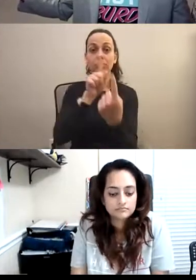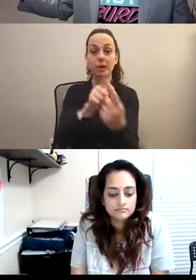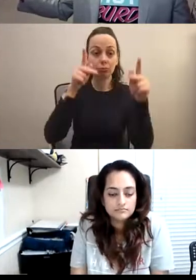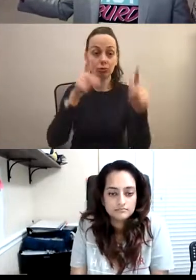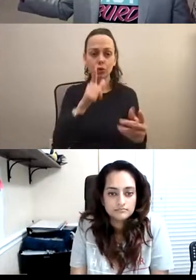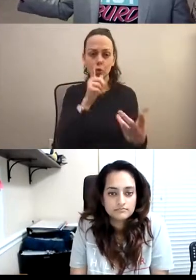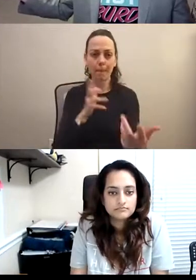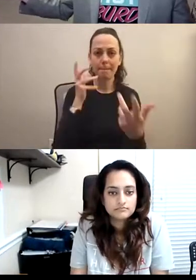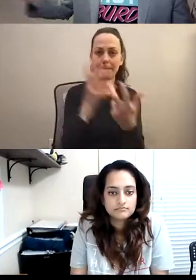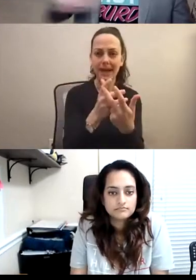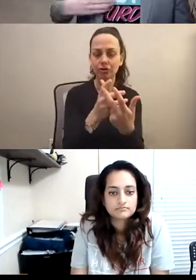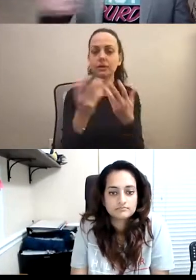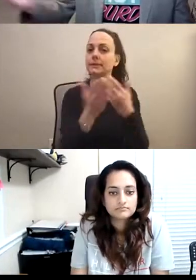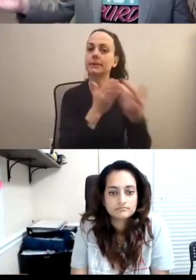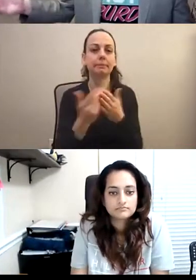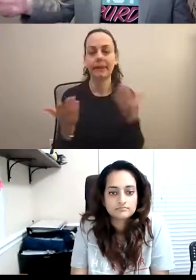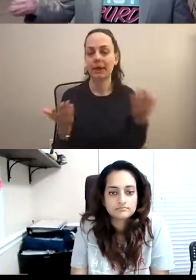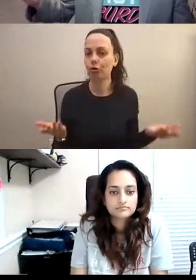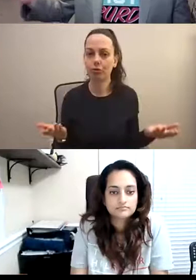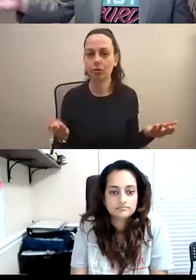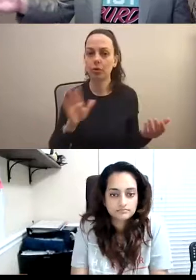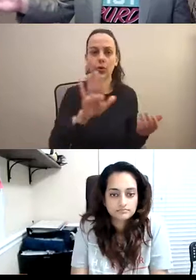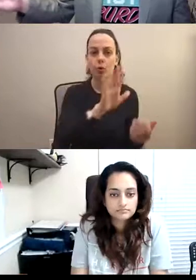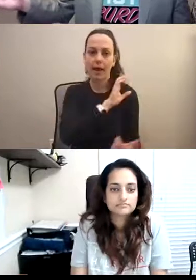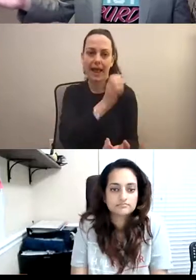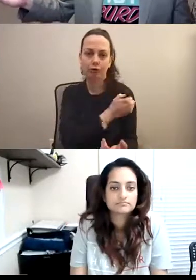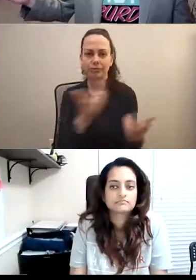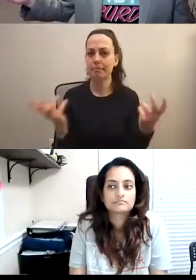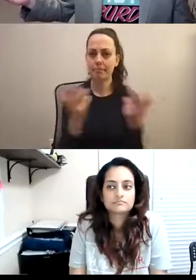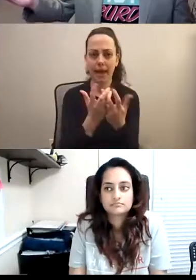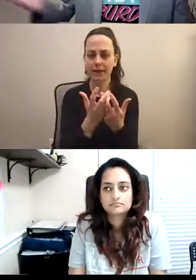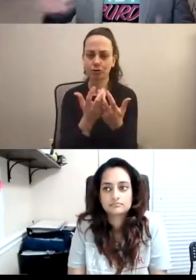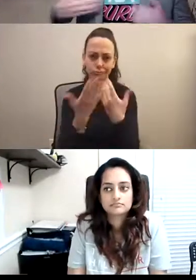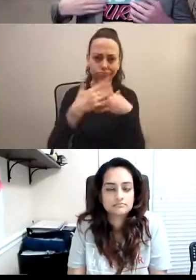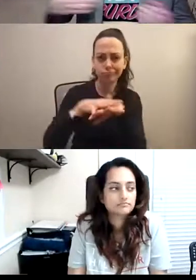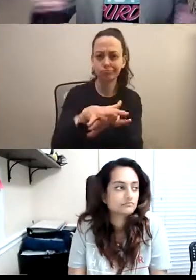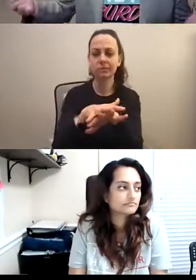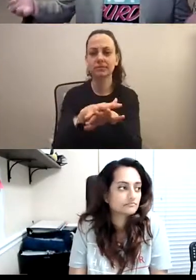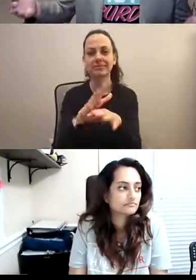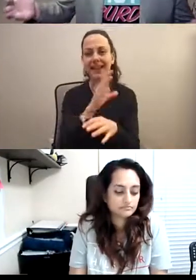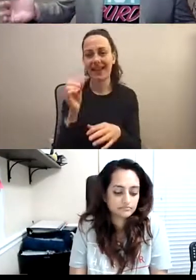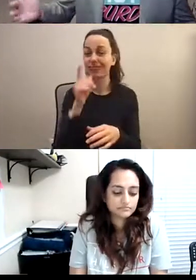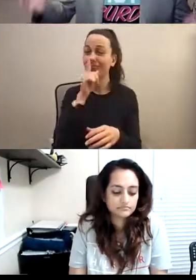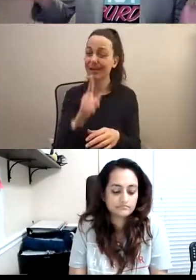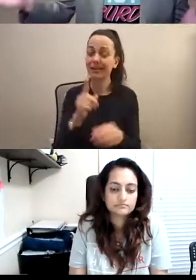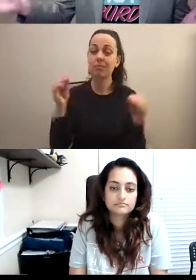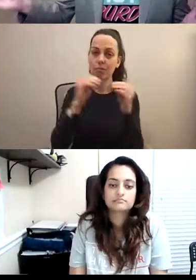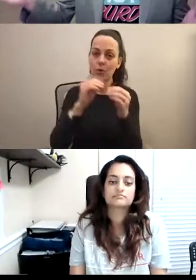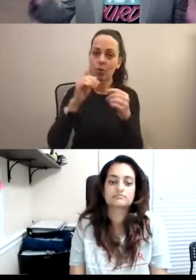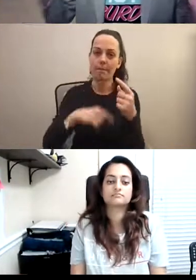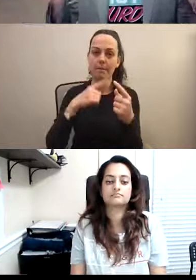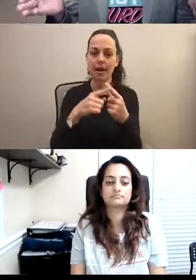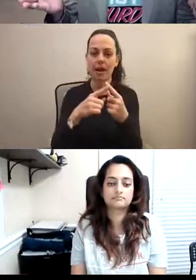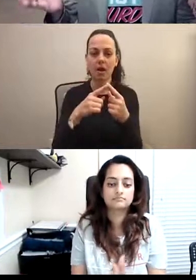you, it's not going to matter. Your energies are going to line up, and it's about more than what you